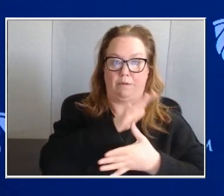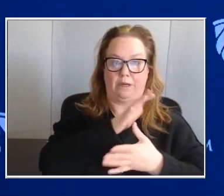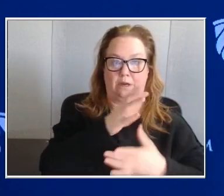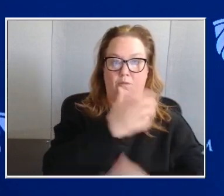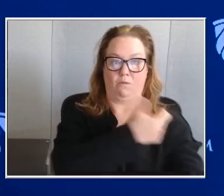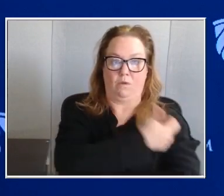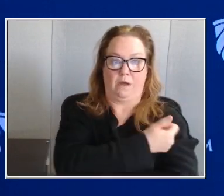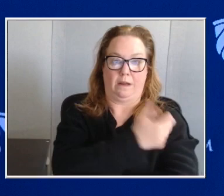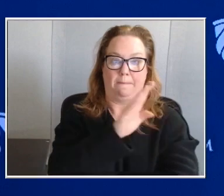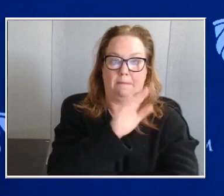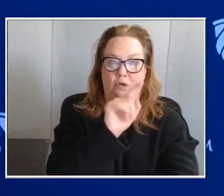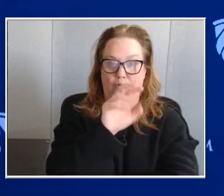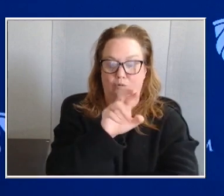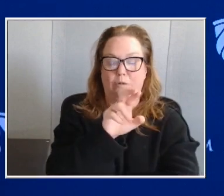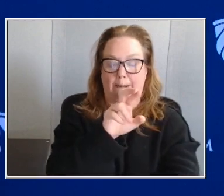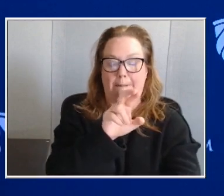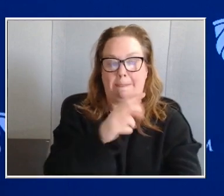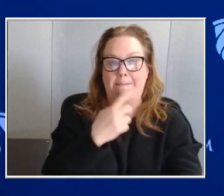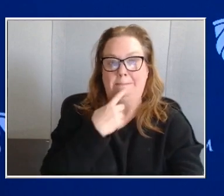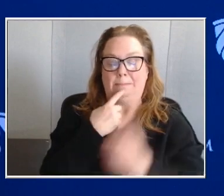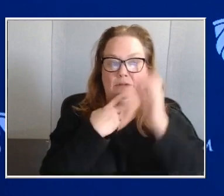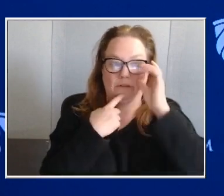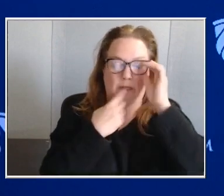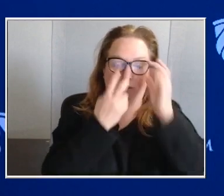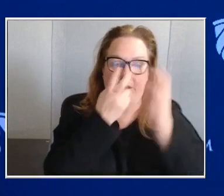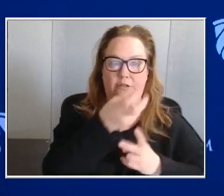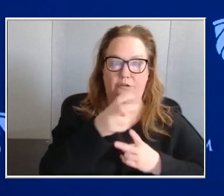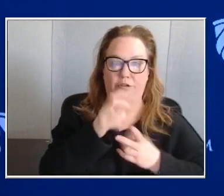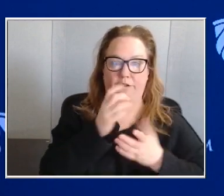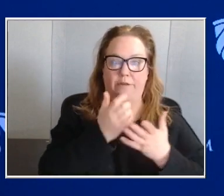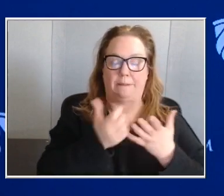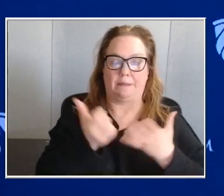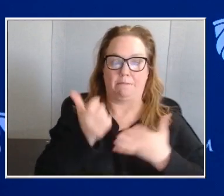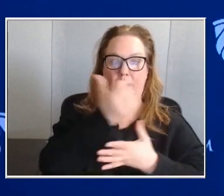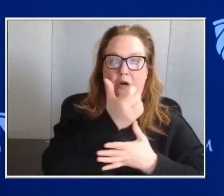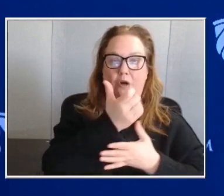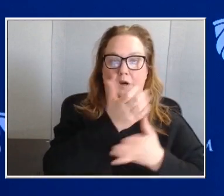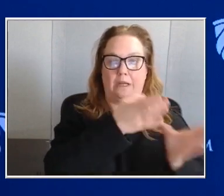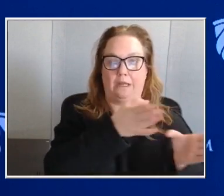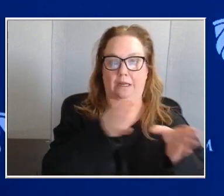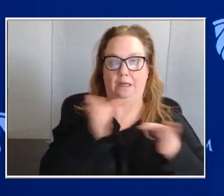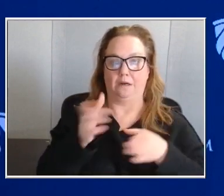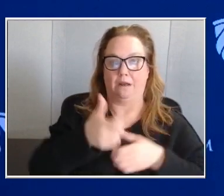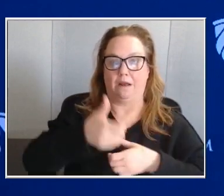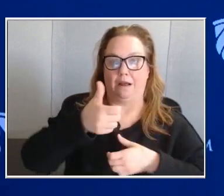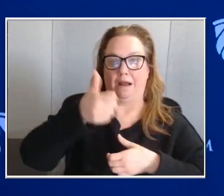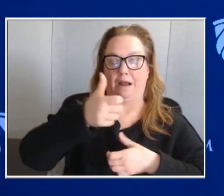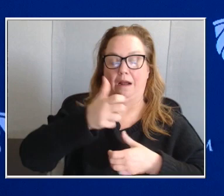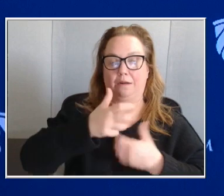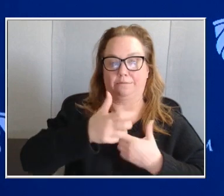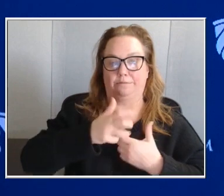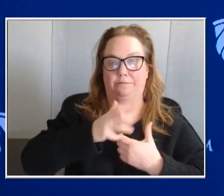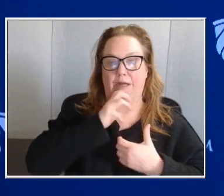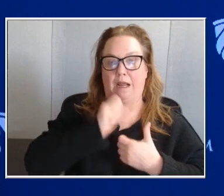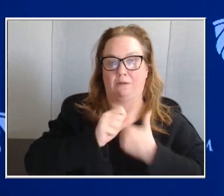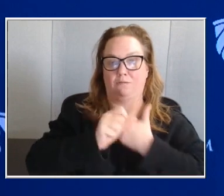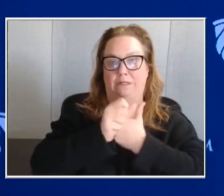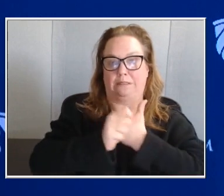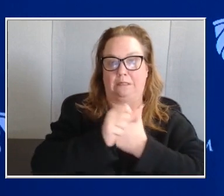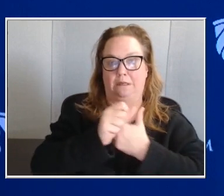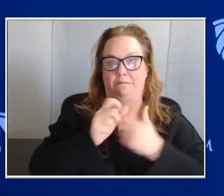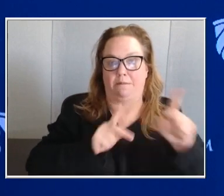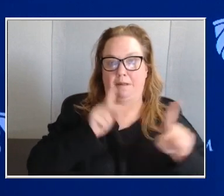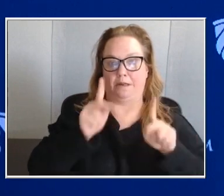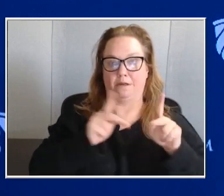booster. And they are just saying we want to shift prioritization to those higher at-risk populations. And I think for the World